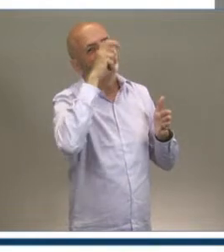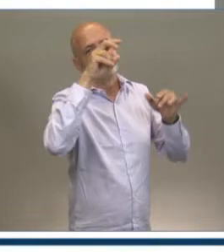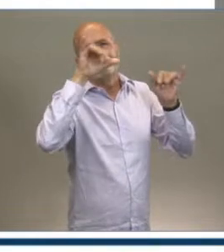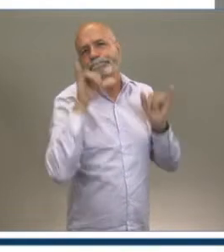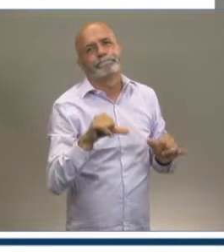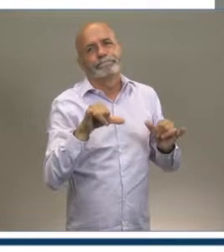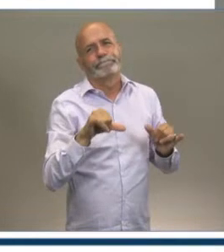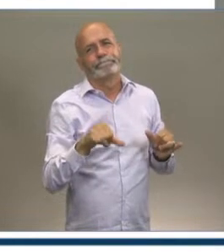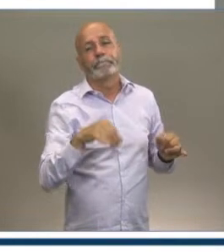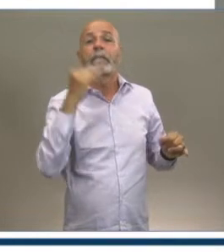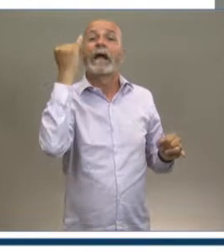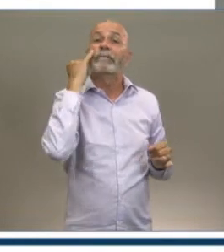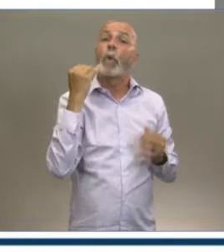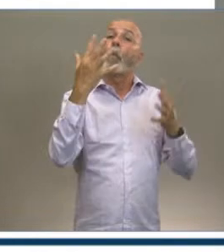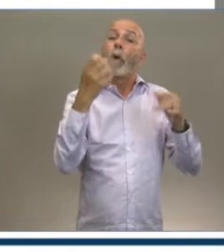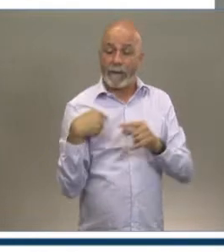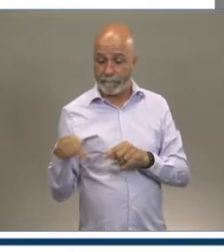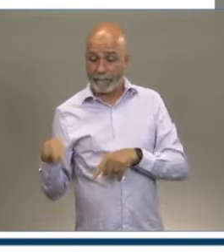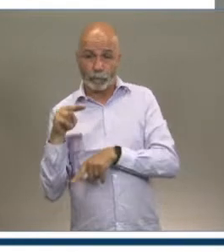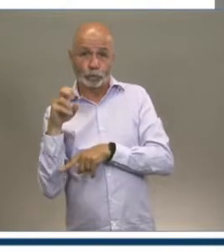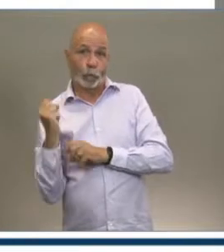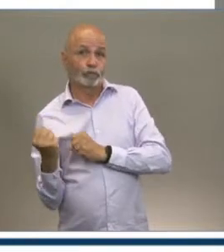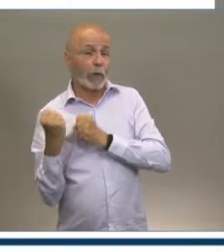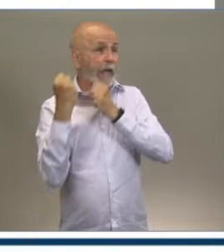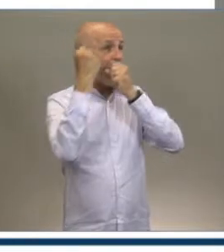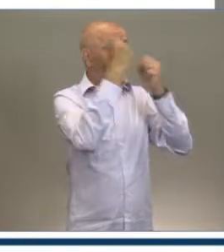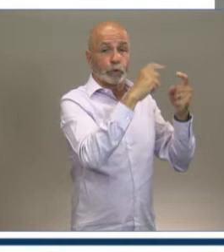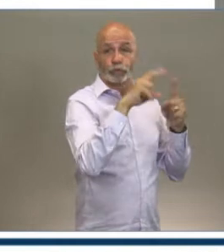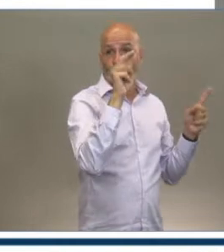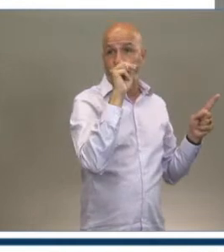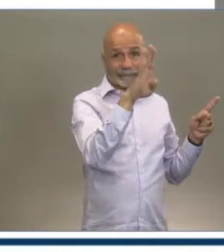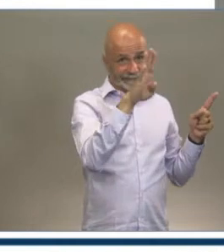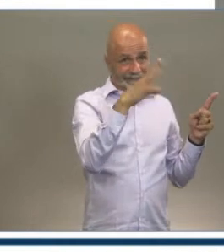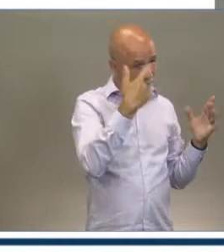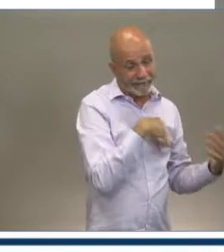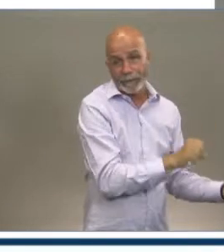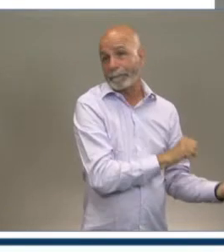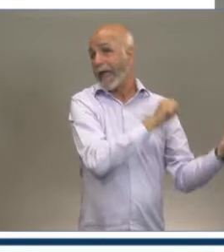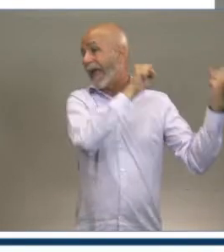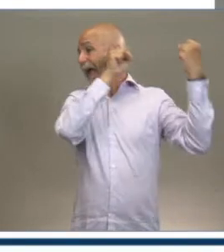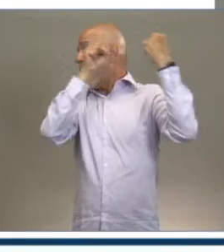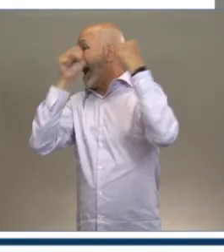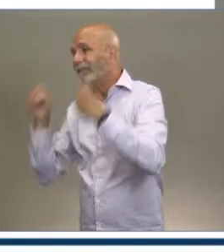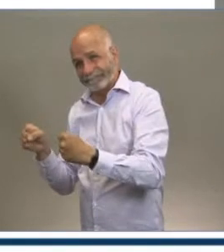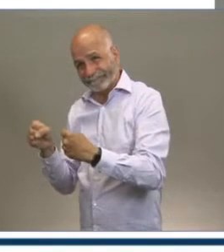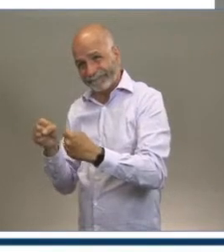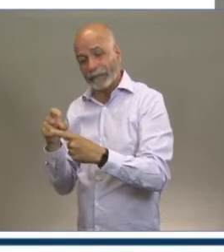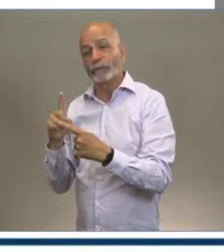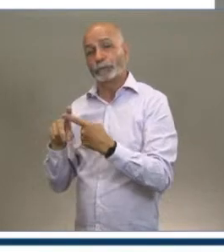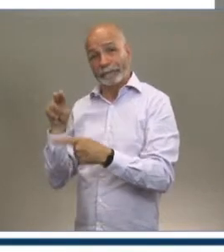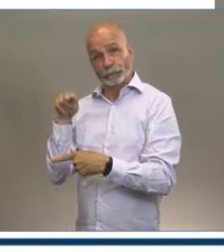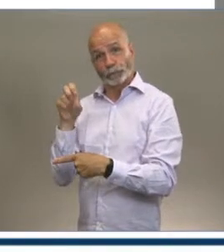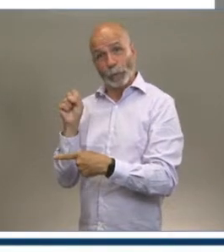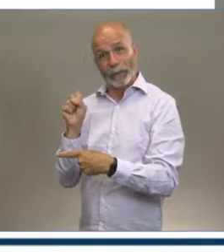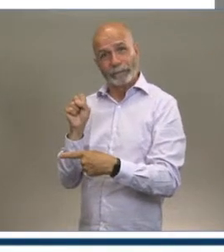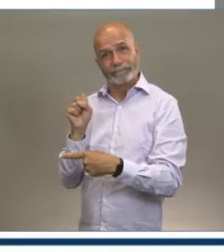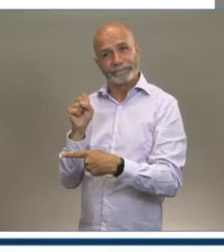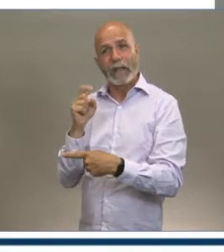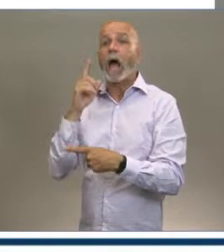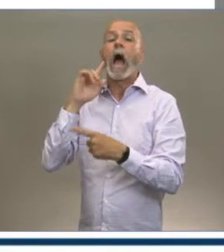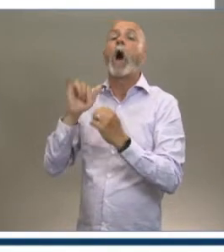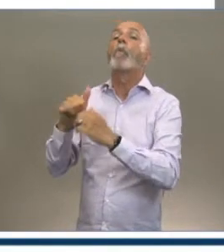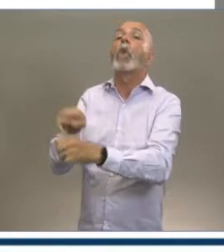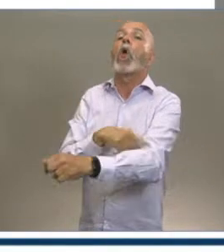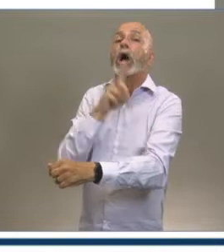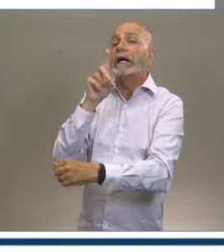traveling between New Brunswick and Nova Scotia will have some quarantine requirements based on their vaccine status and